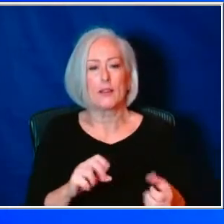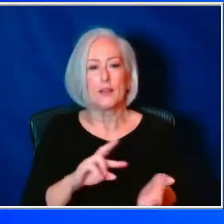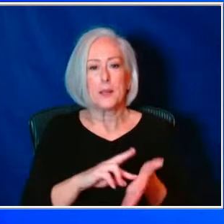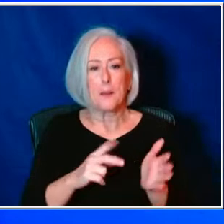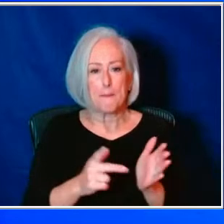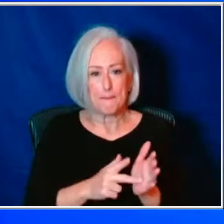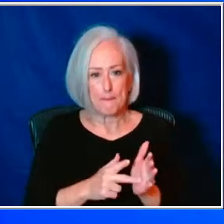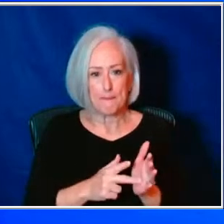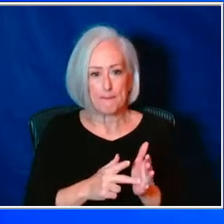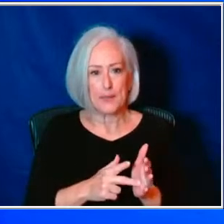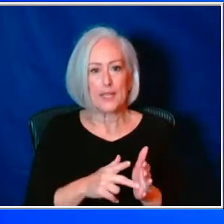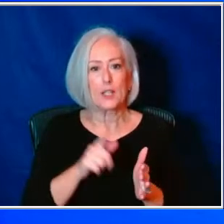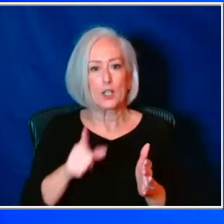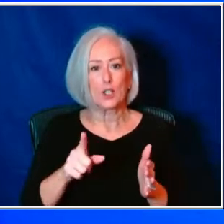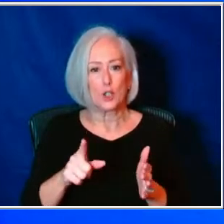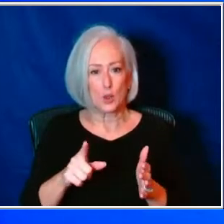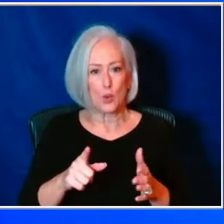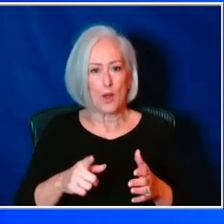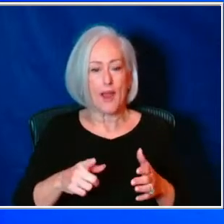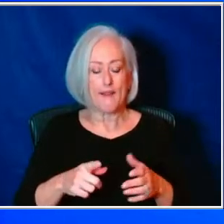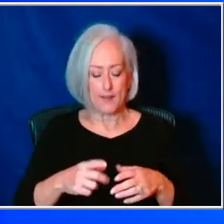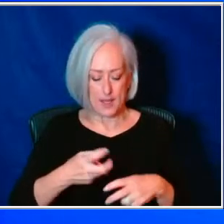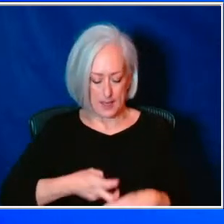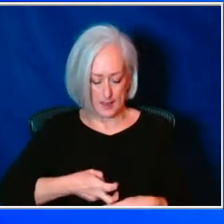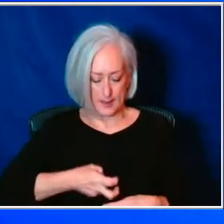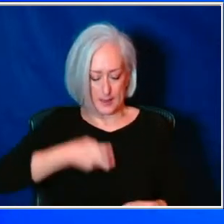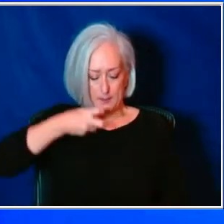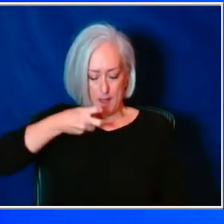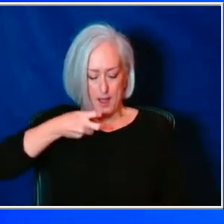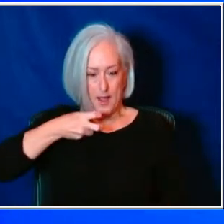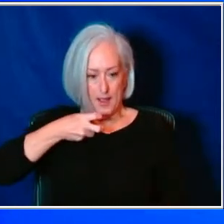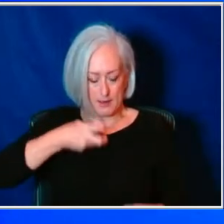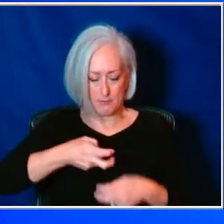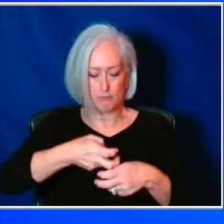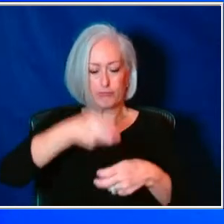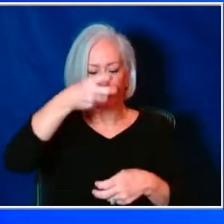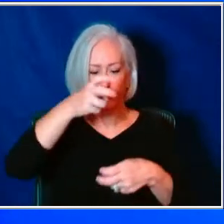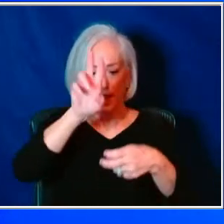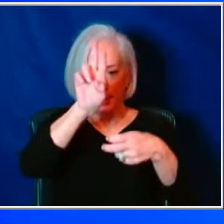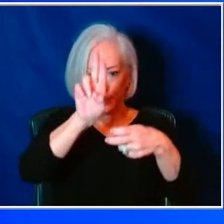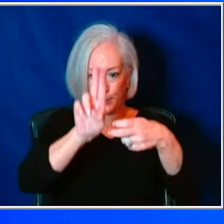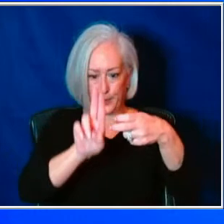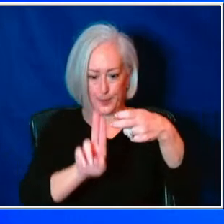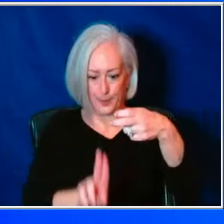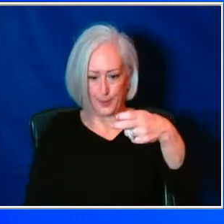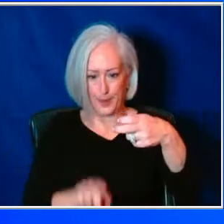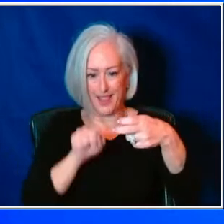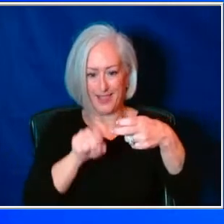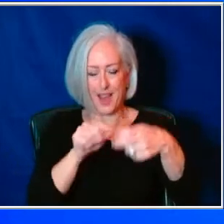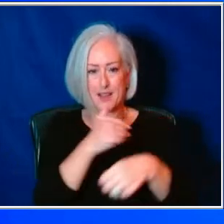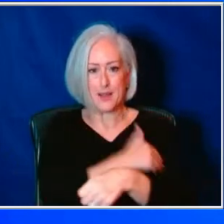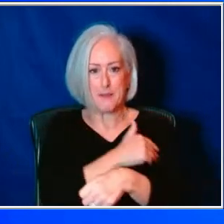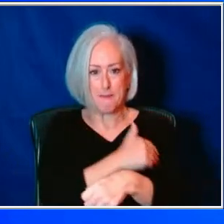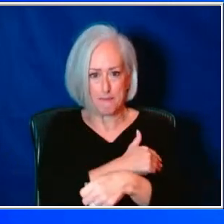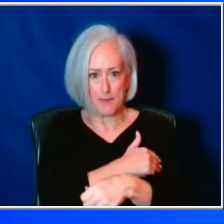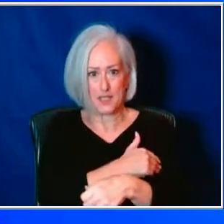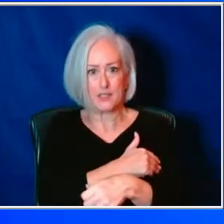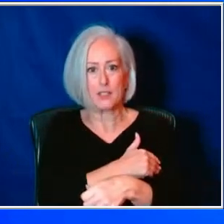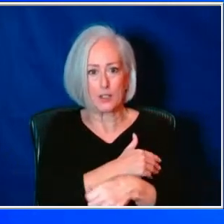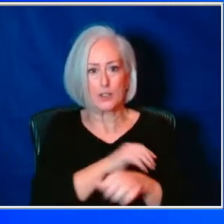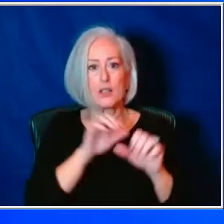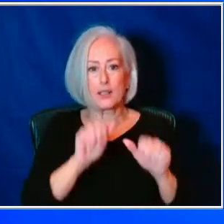paraspinal muscles that run along our spines, and a strain of one of those muscles can just generate a tremendous amount of back pain for